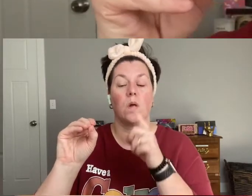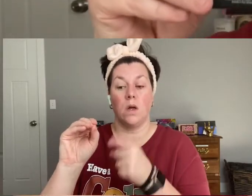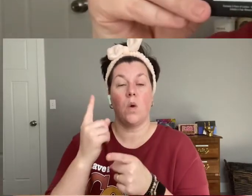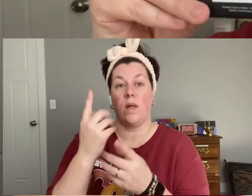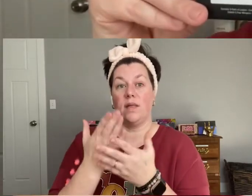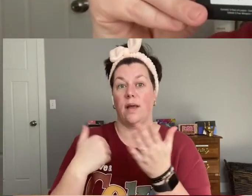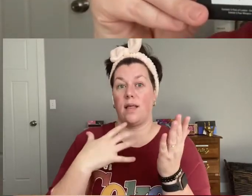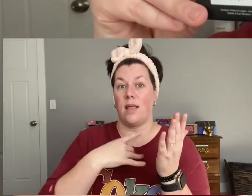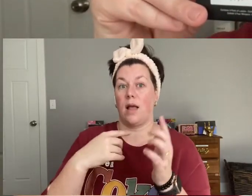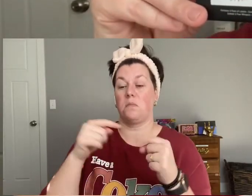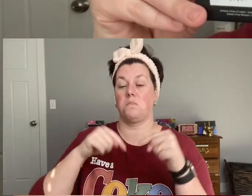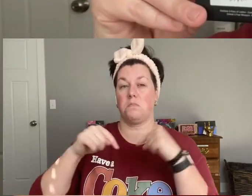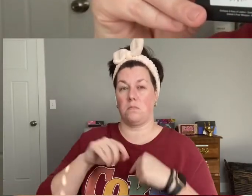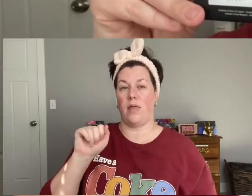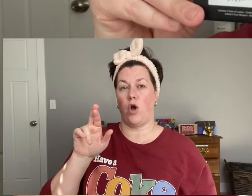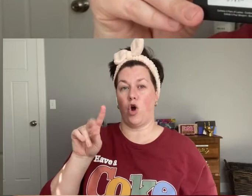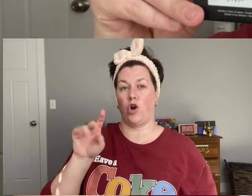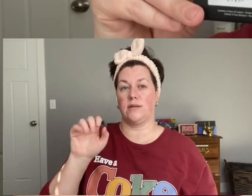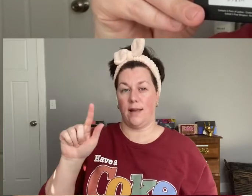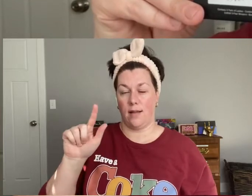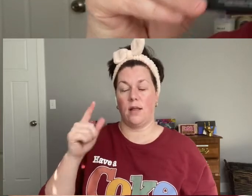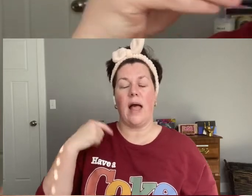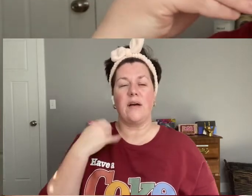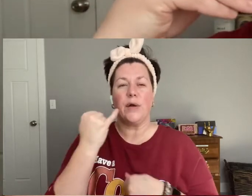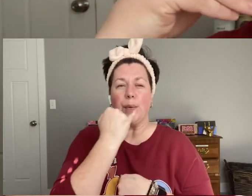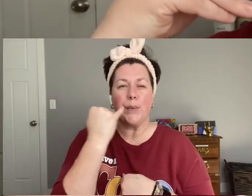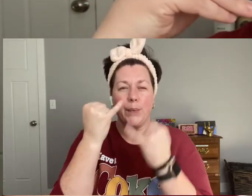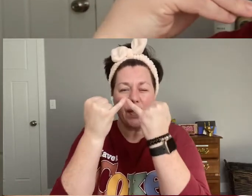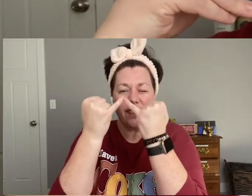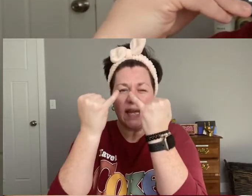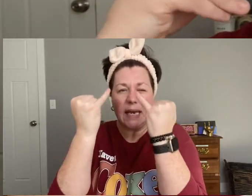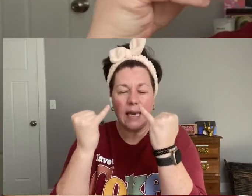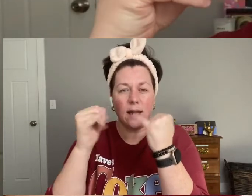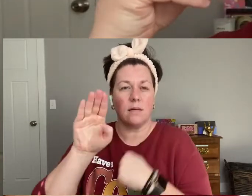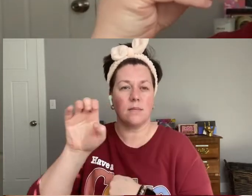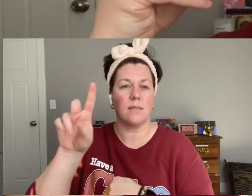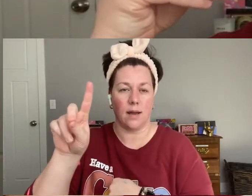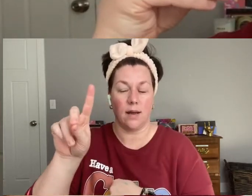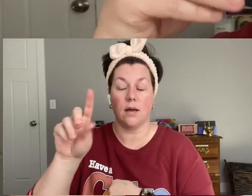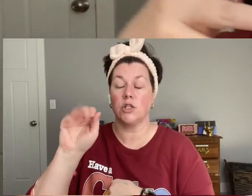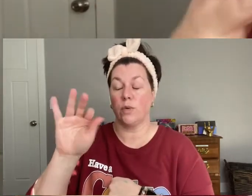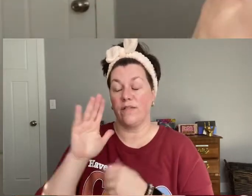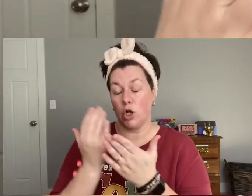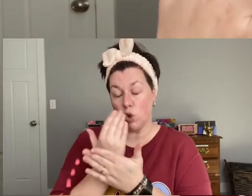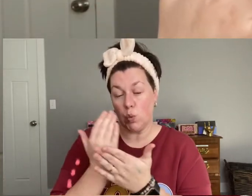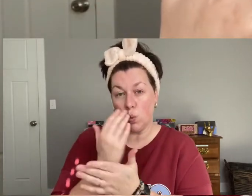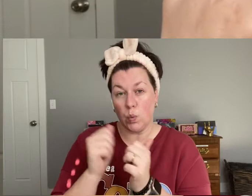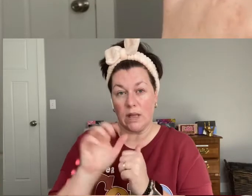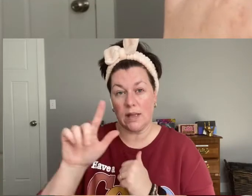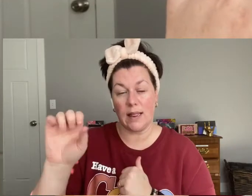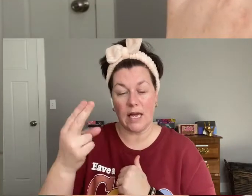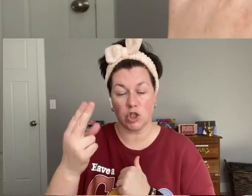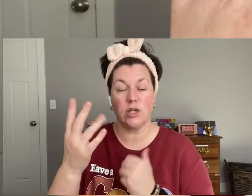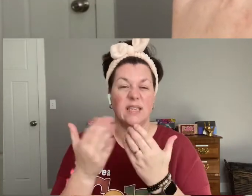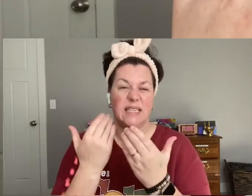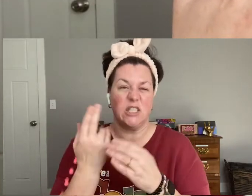beloved Ardell Demi Wispy. Beloved. I love these lashes. These are really good for